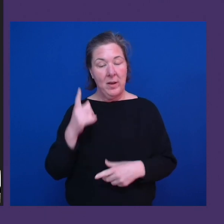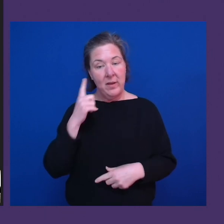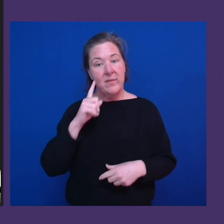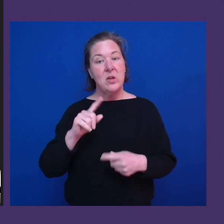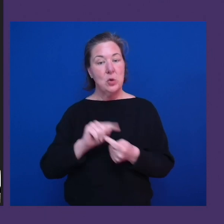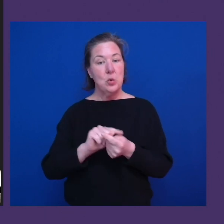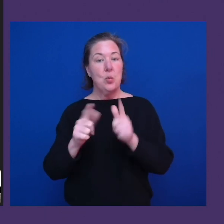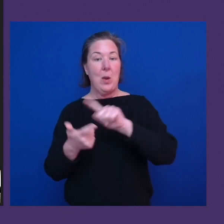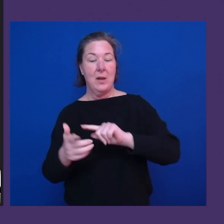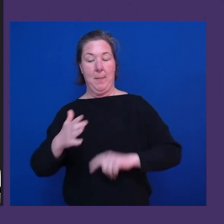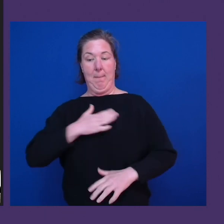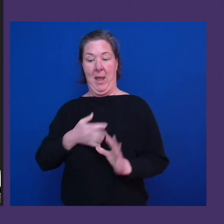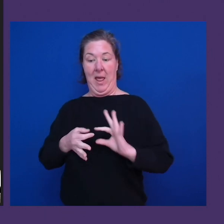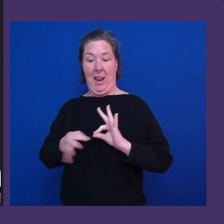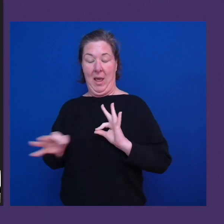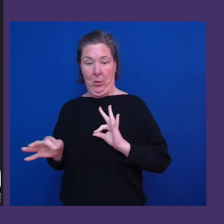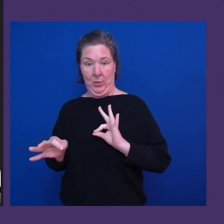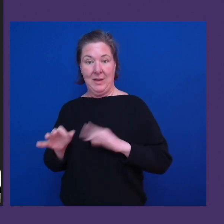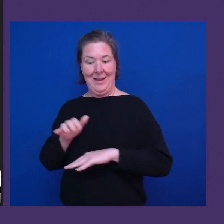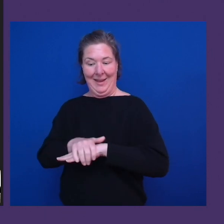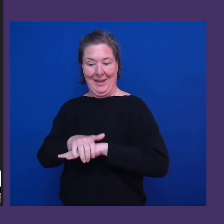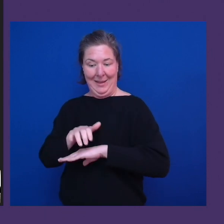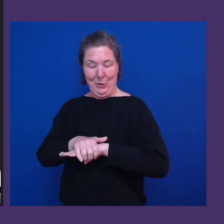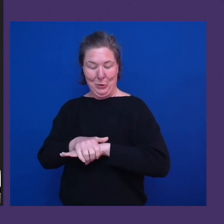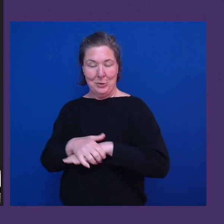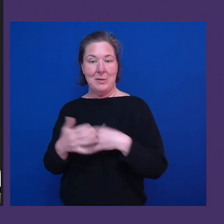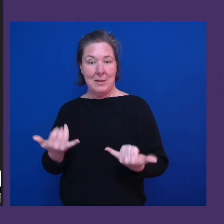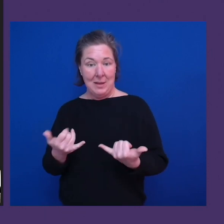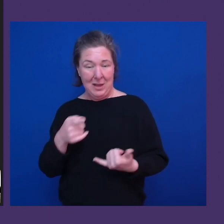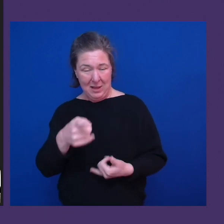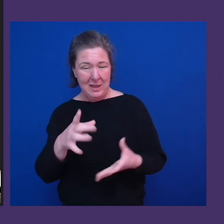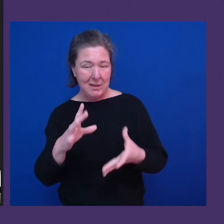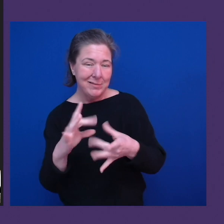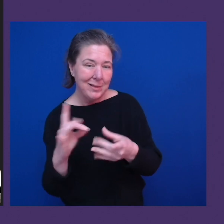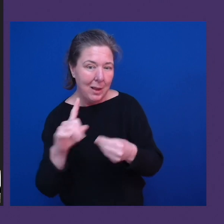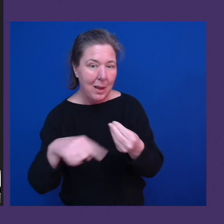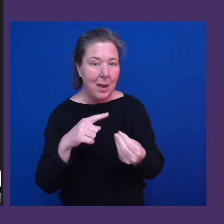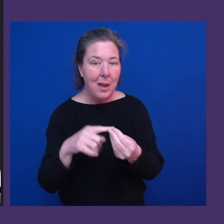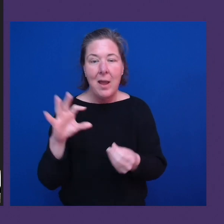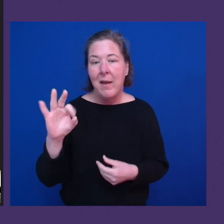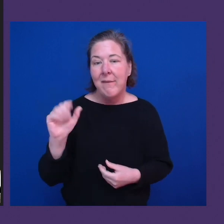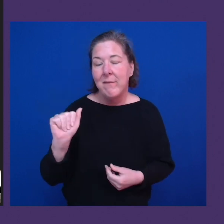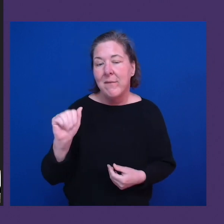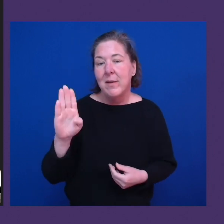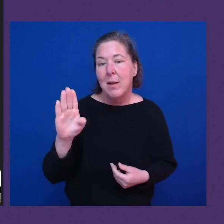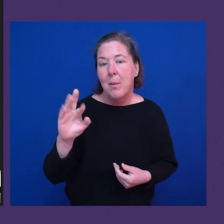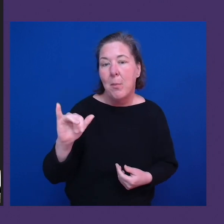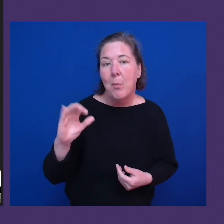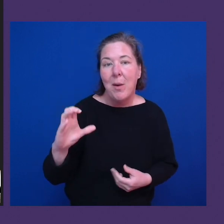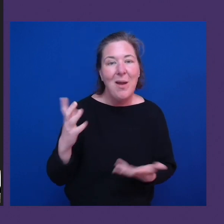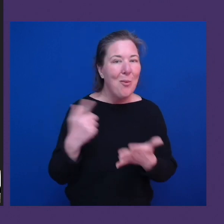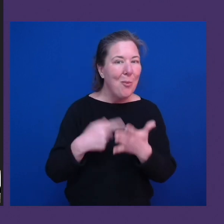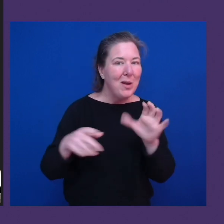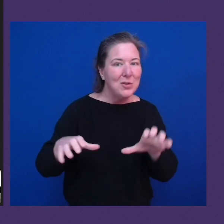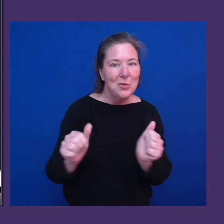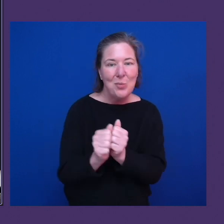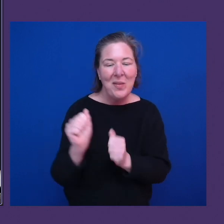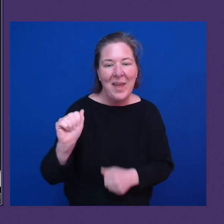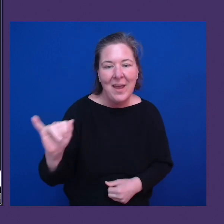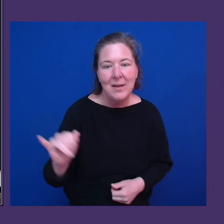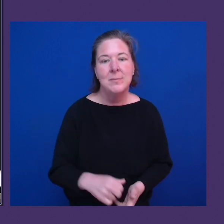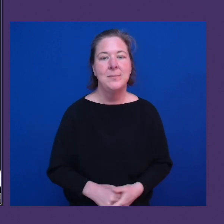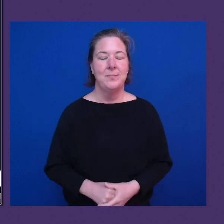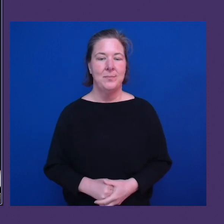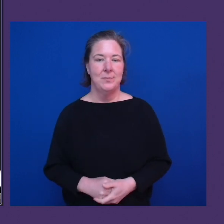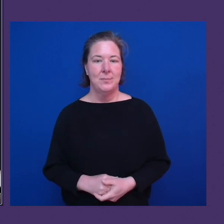to my language, English. Now, Bogdan, can you tell me a little bit about Fabric and what Fabric is doing with AI? Sigur,